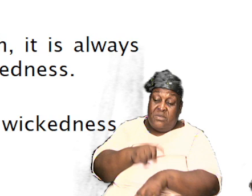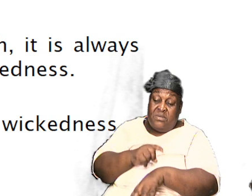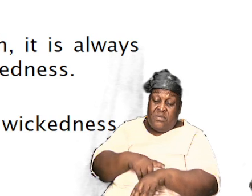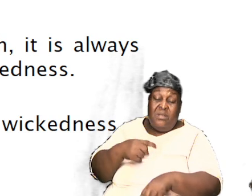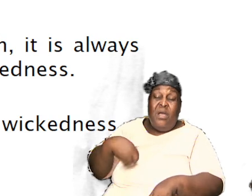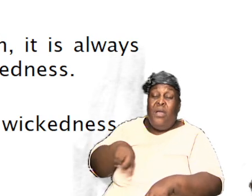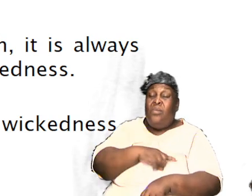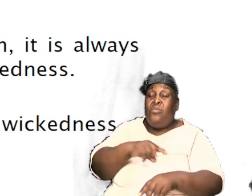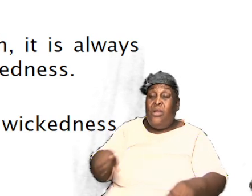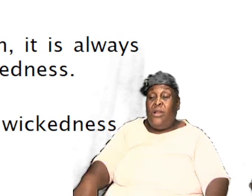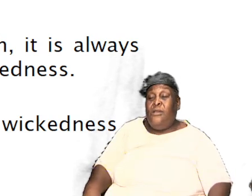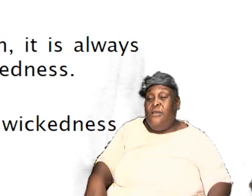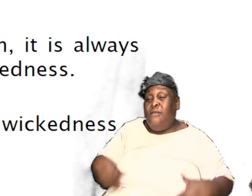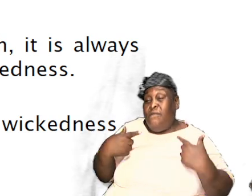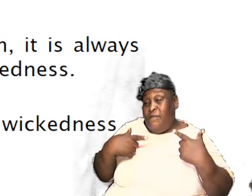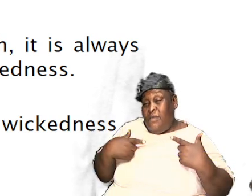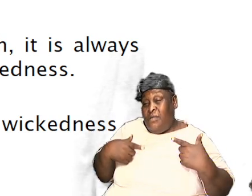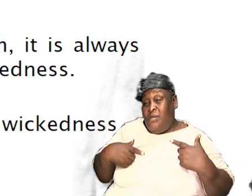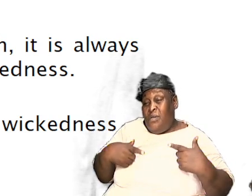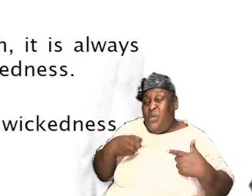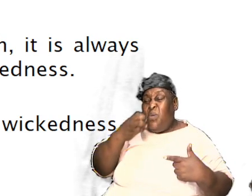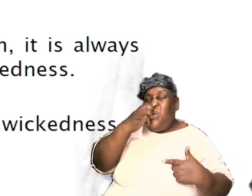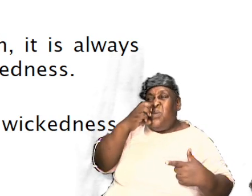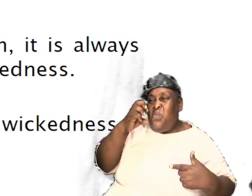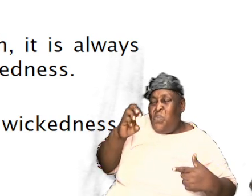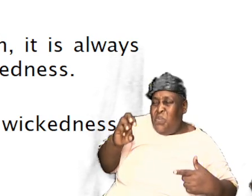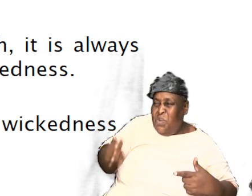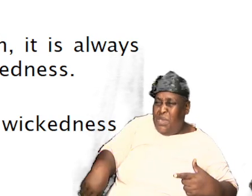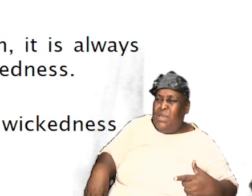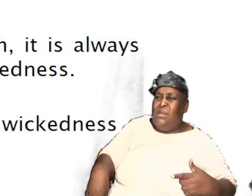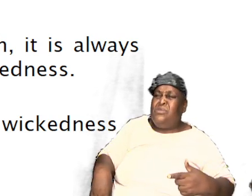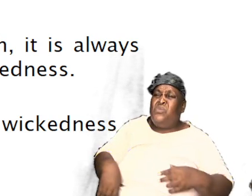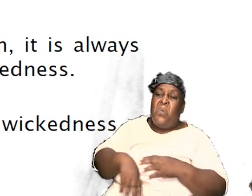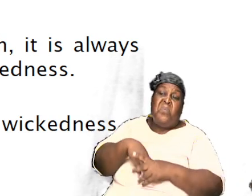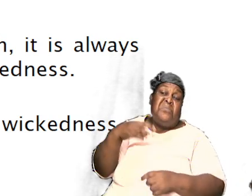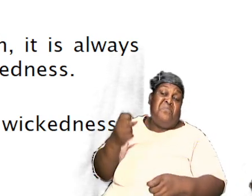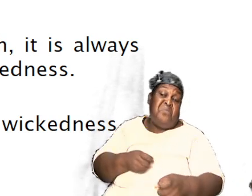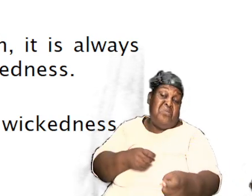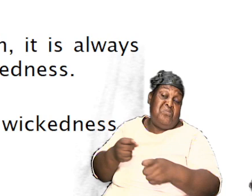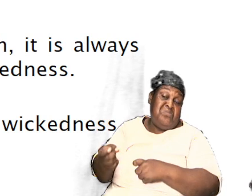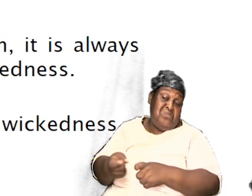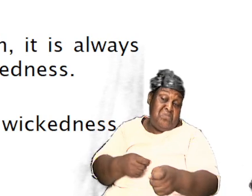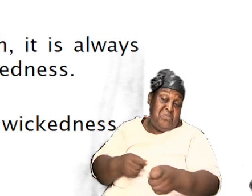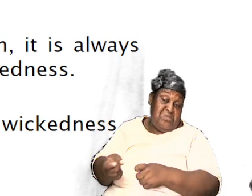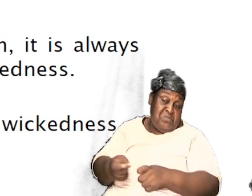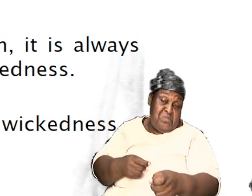are living in, you see, when the wickedness gets to its highest, it is high now enough.